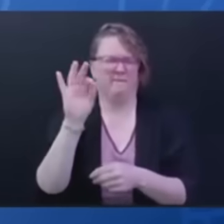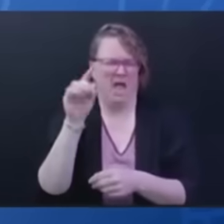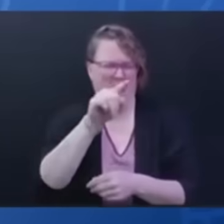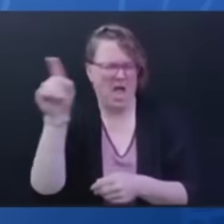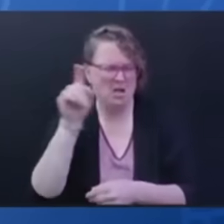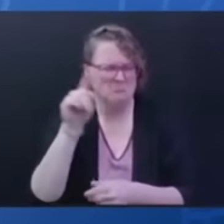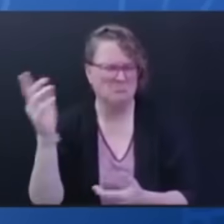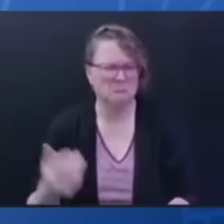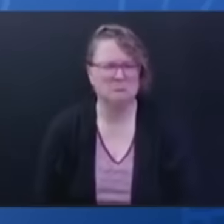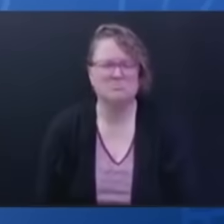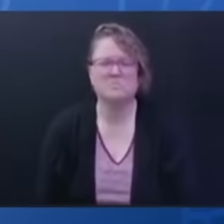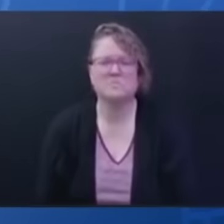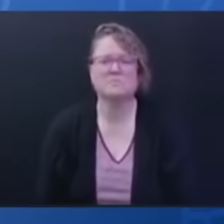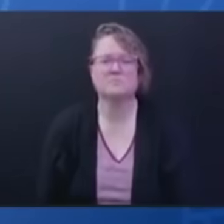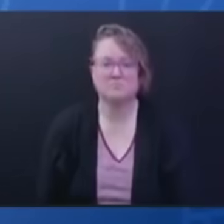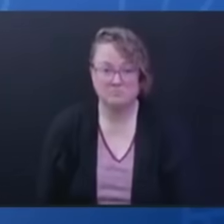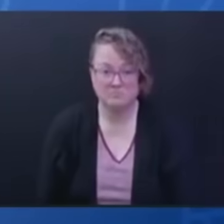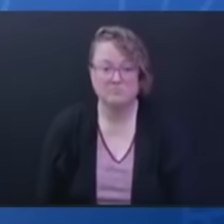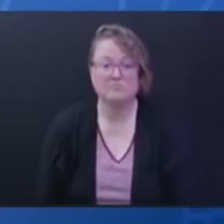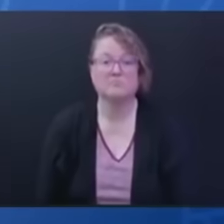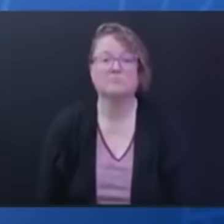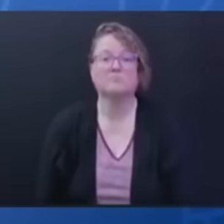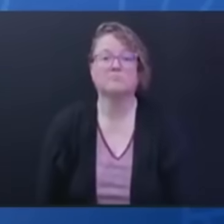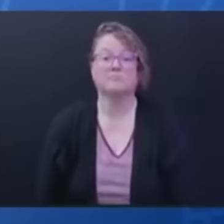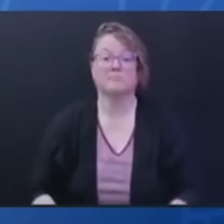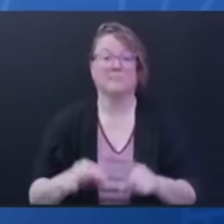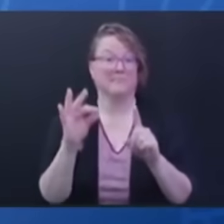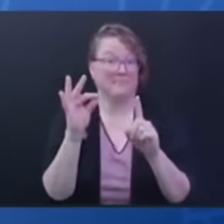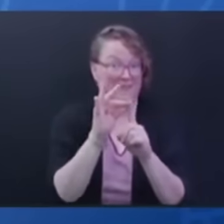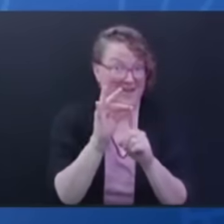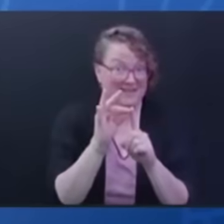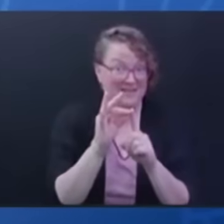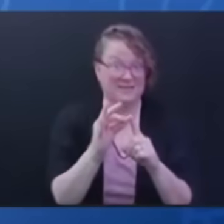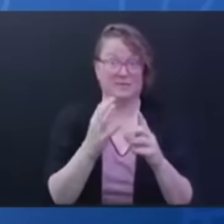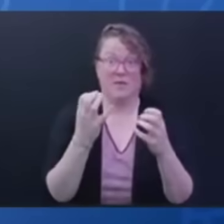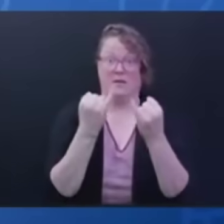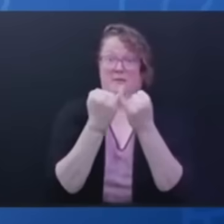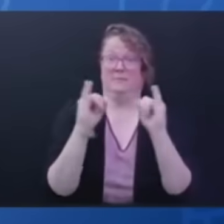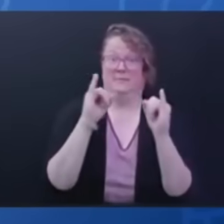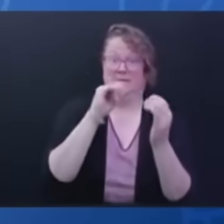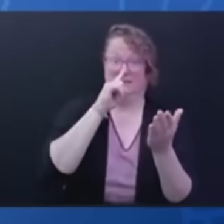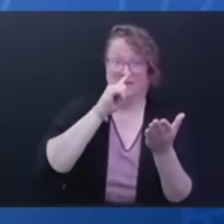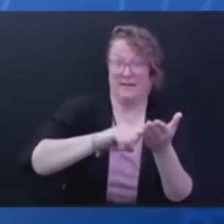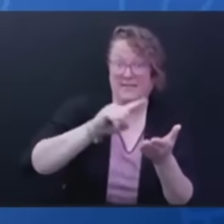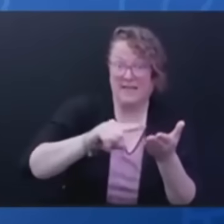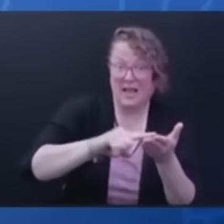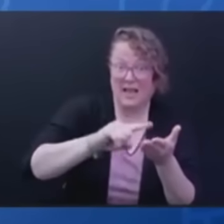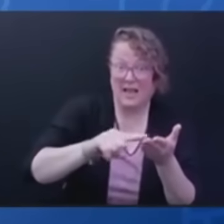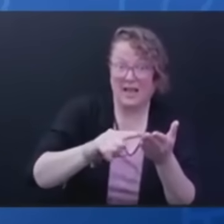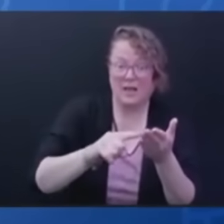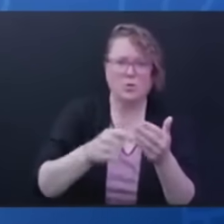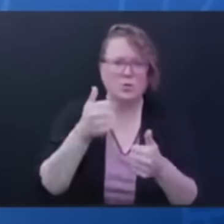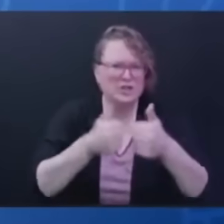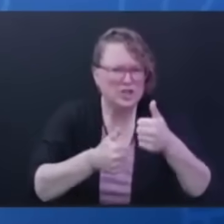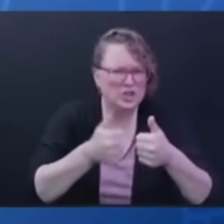some discussion that Pakistan wants an independent investigation as to what has happened regarding the terrorist attack. And of course, what we say